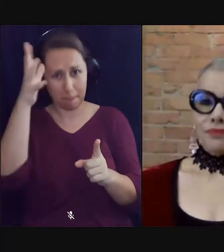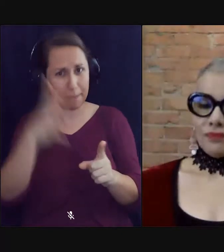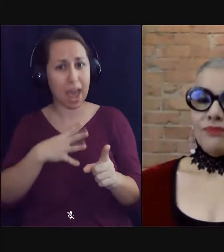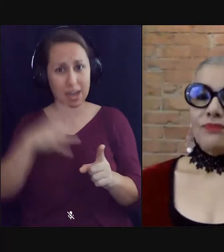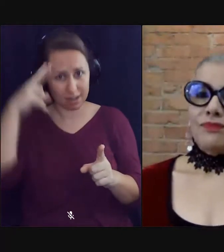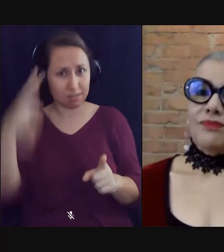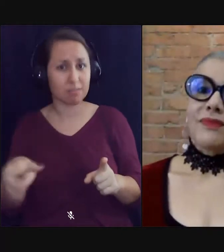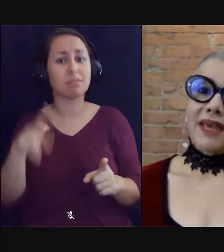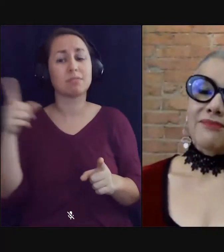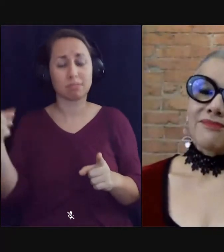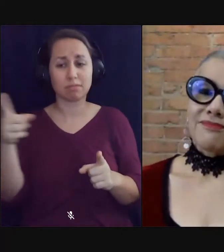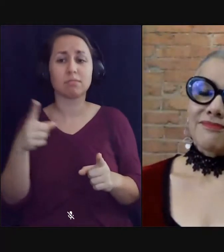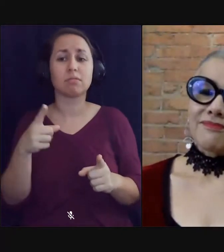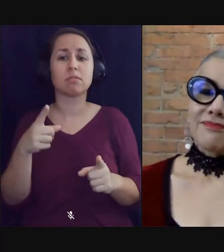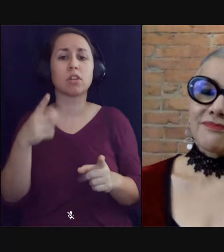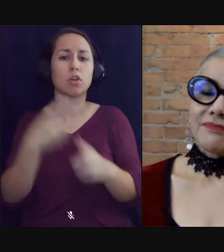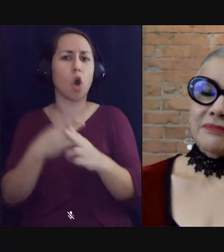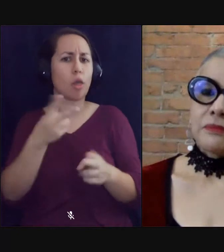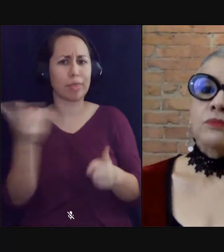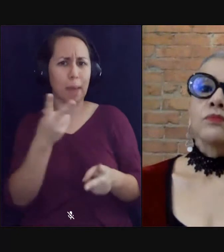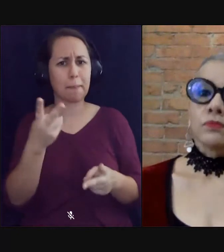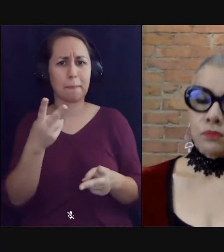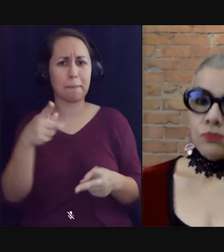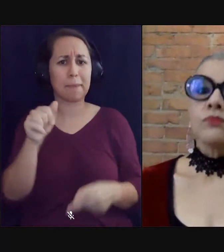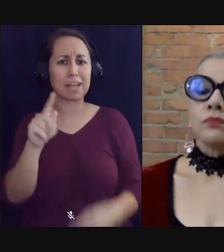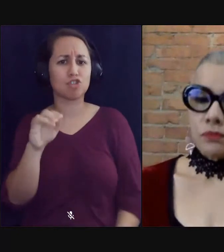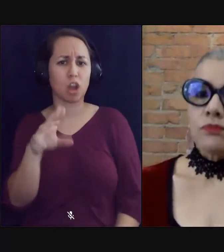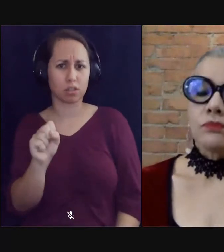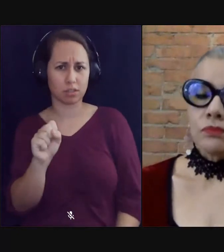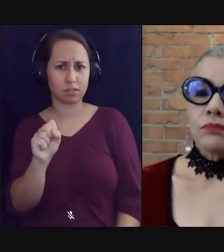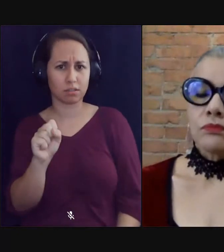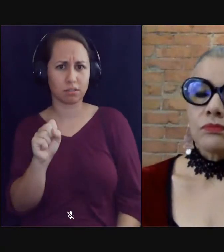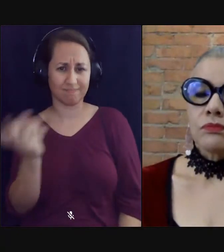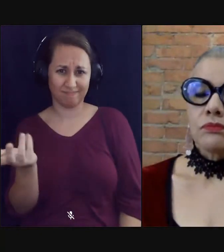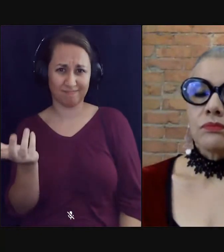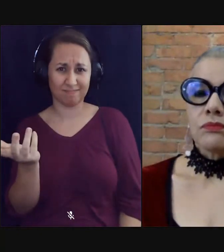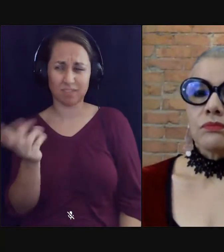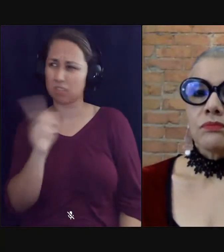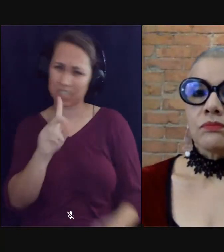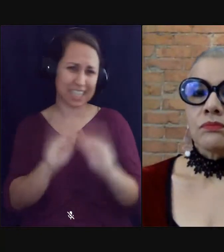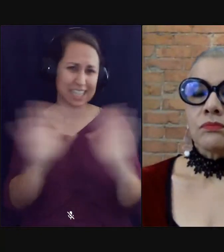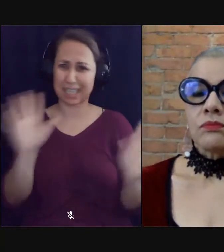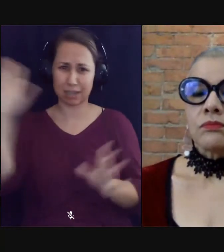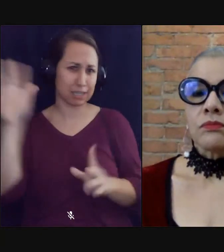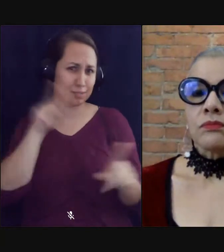them patriots. And so it was always clear what he stood for. Mm-hmm. And certainly his